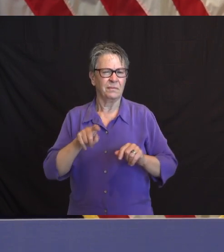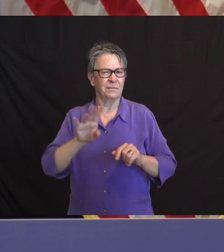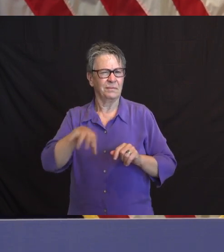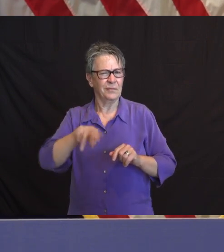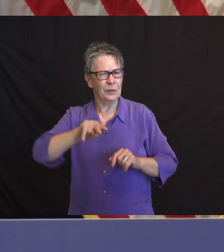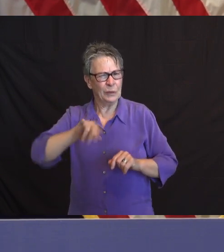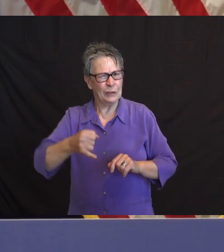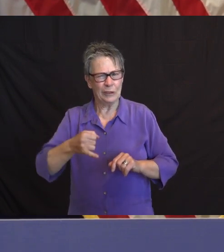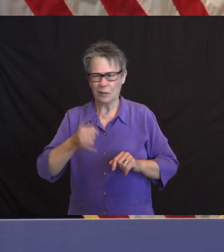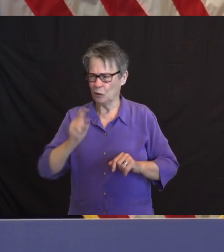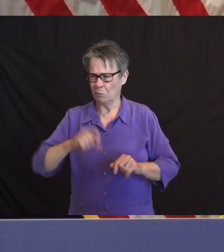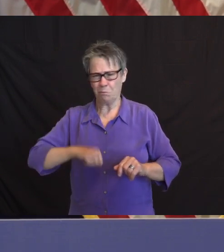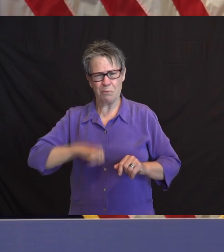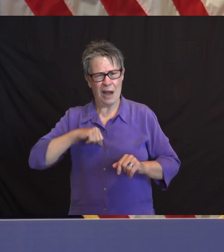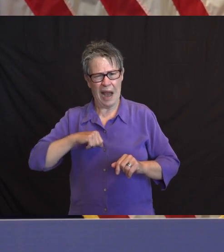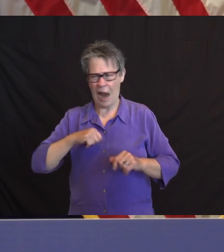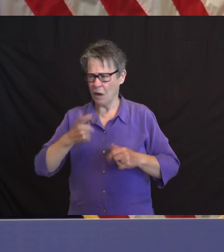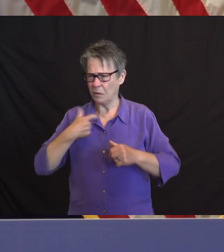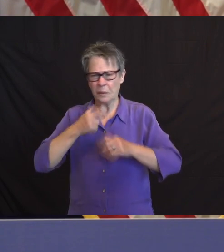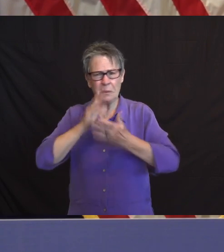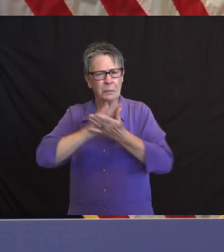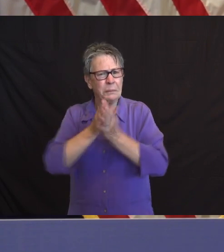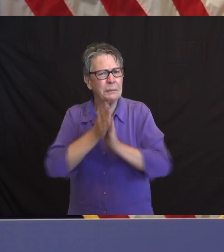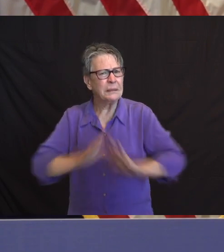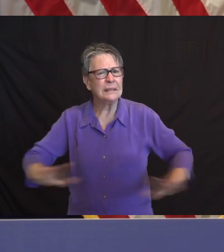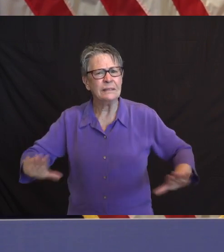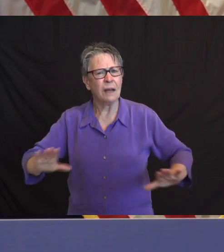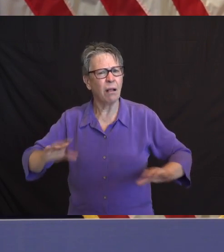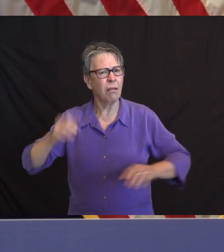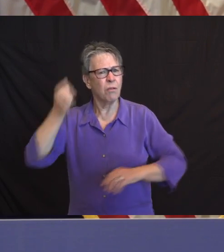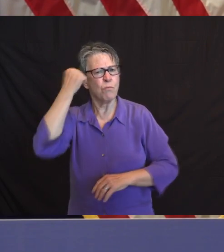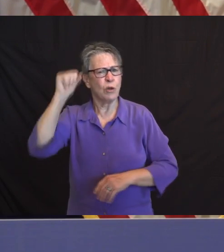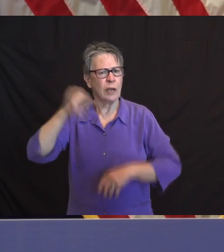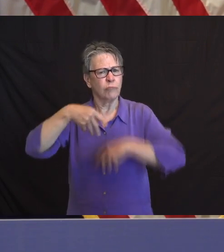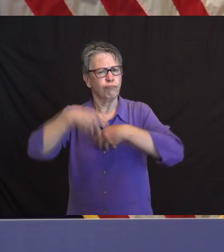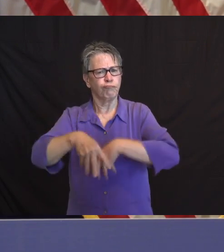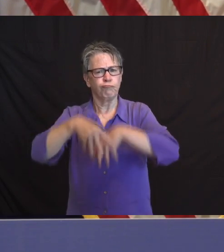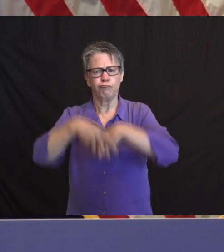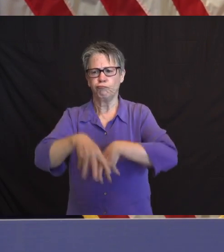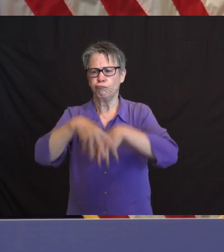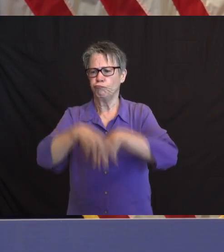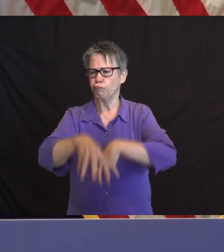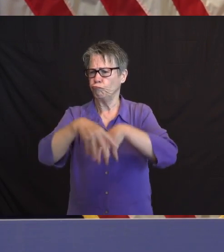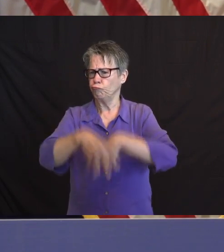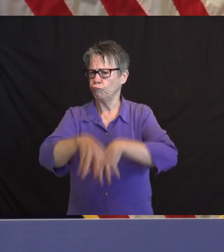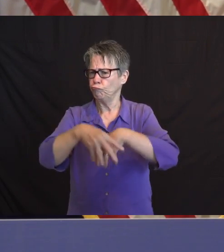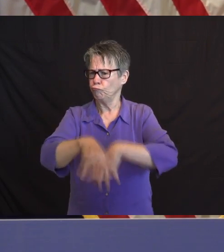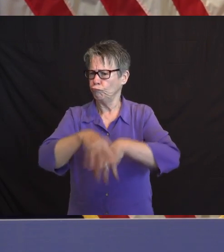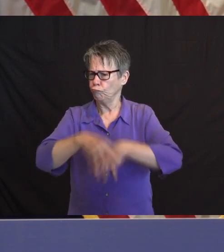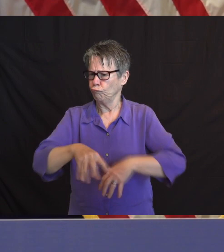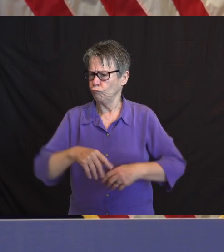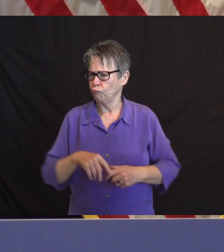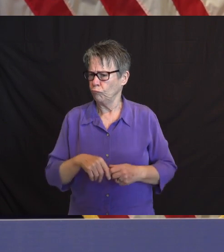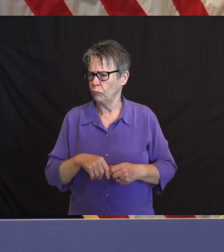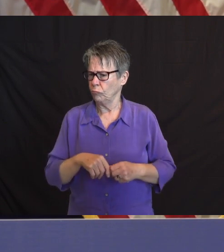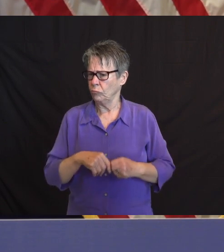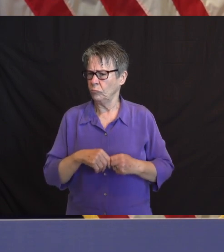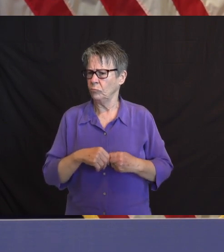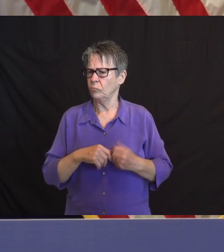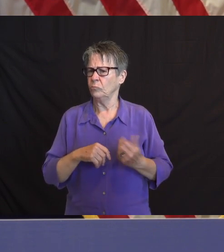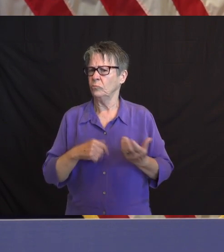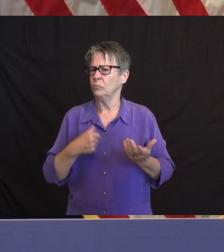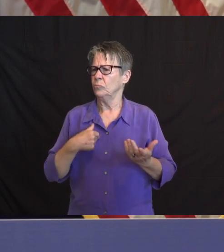in particular over the past several months. And Pat and I, when Pat says what he says, I always literally knock on wood, just as I do when Judy says